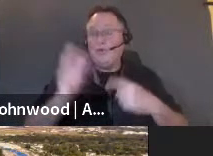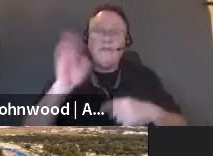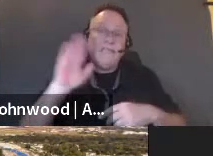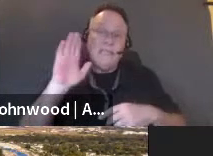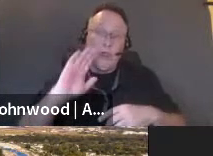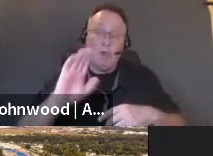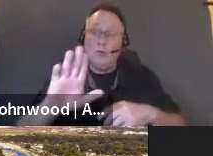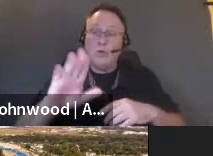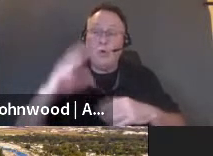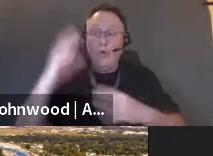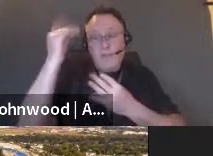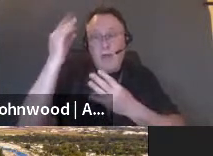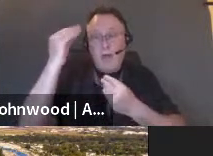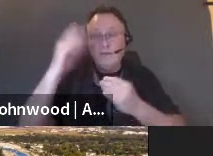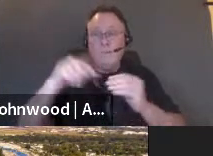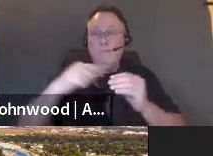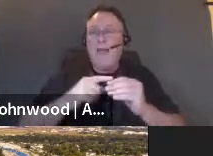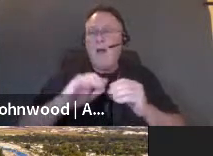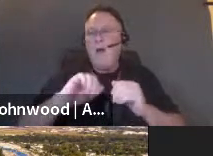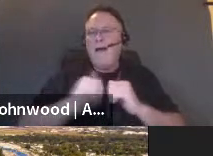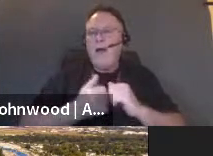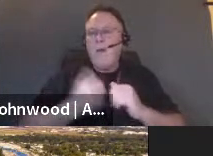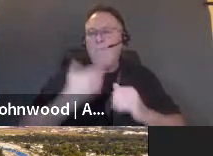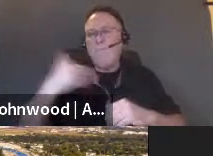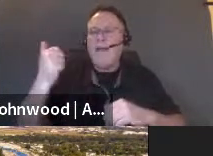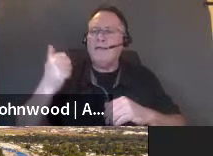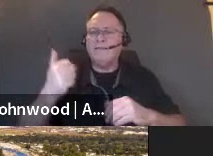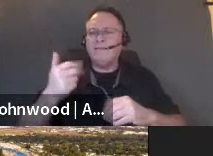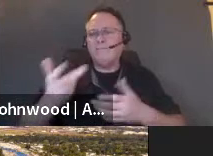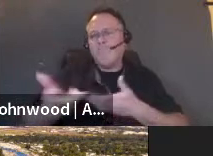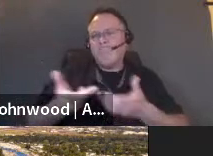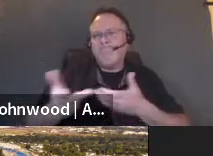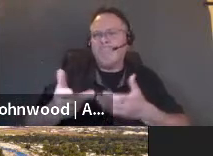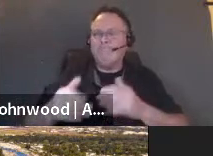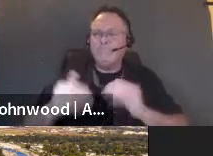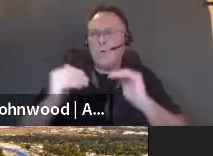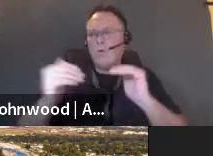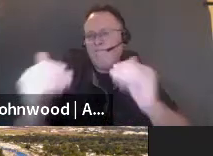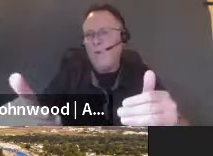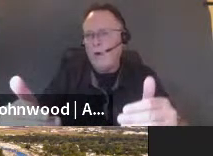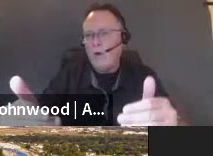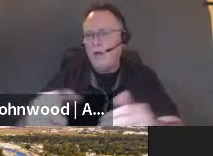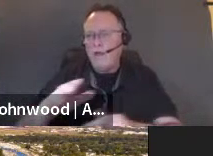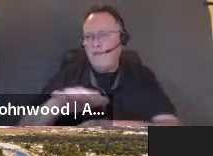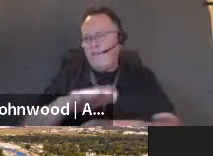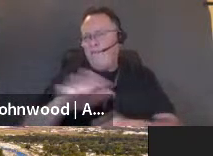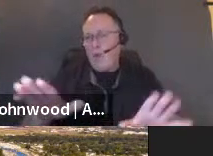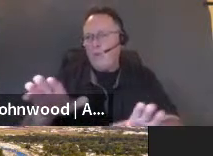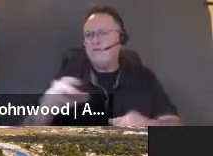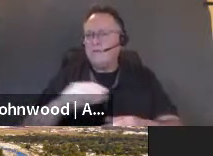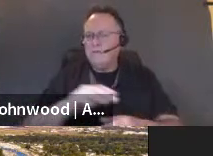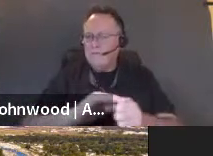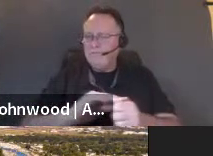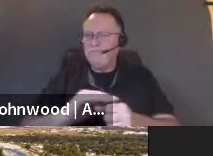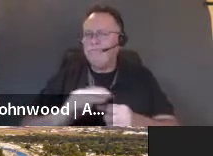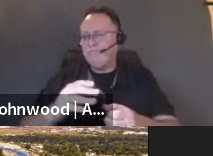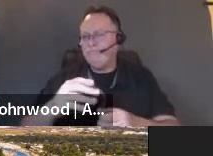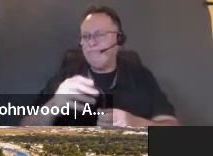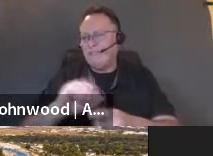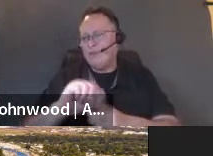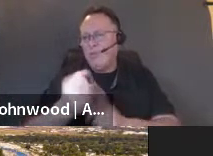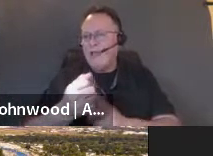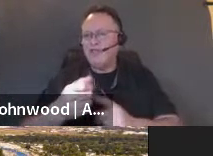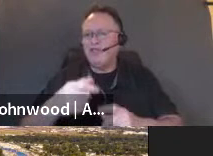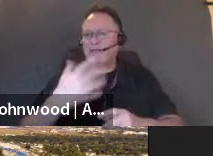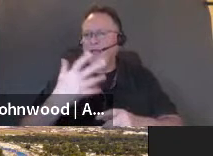you have about how we can best engage you in these conversations going forward. And so Lily will talk about the approach that we intend to take. We